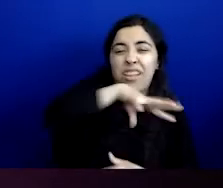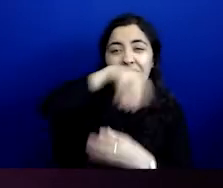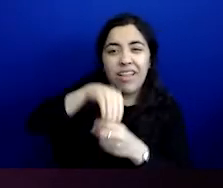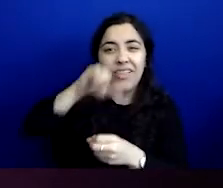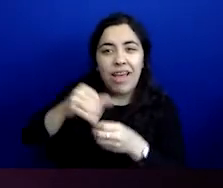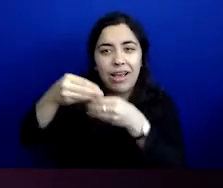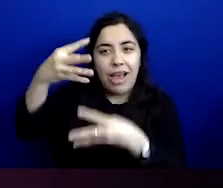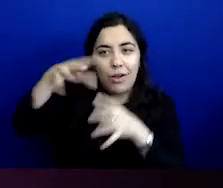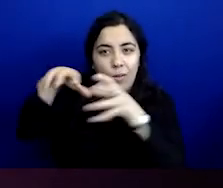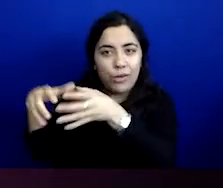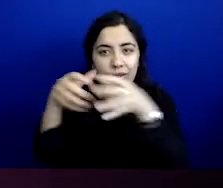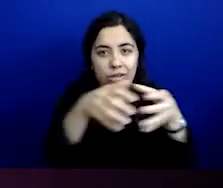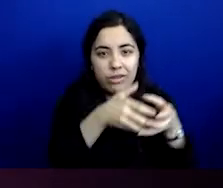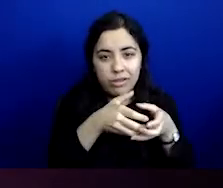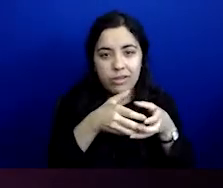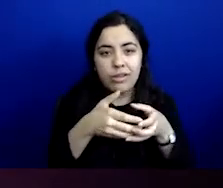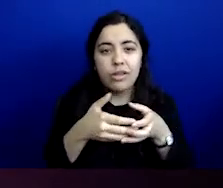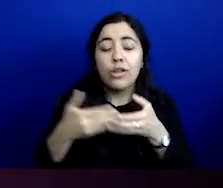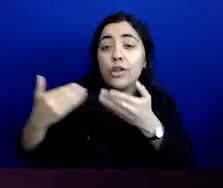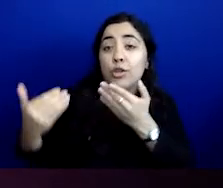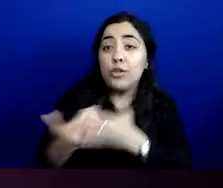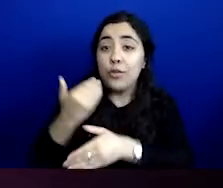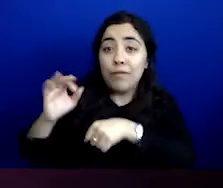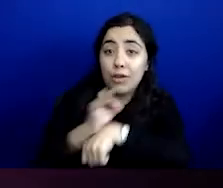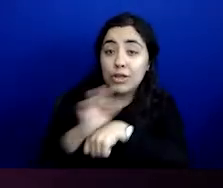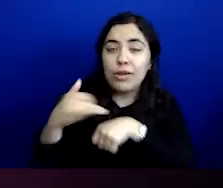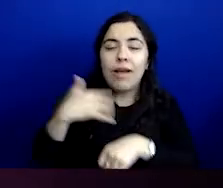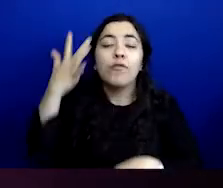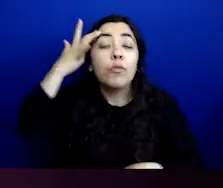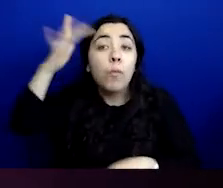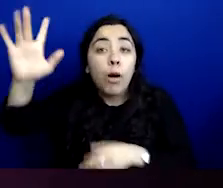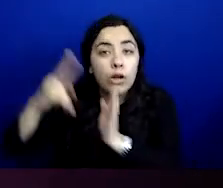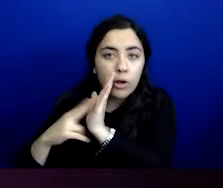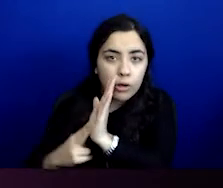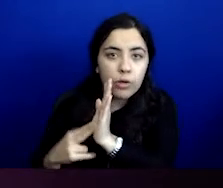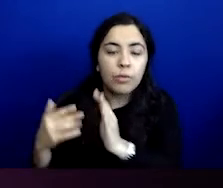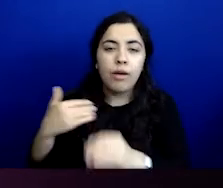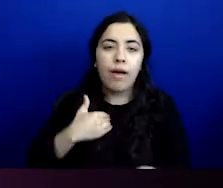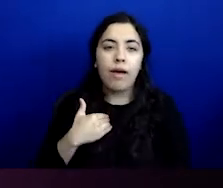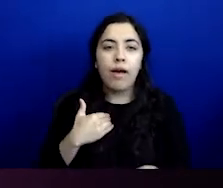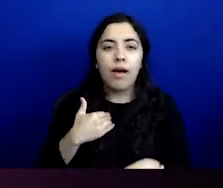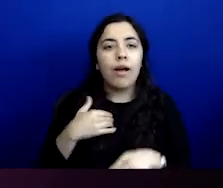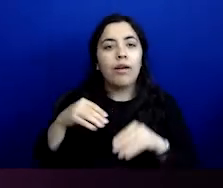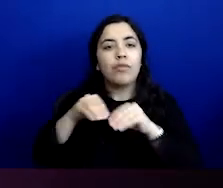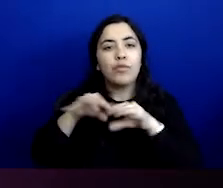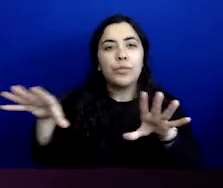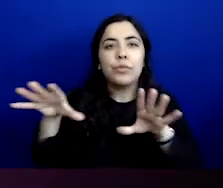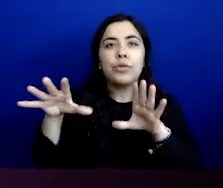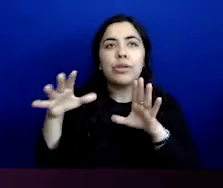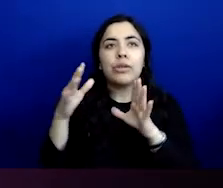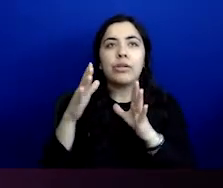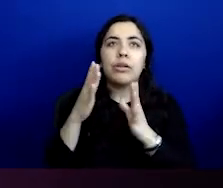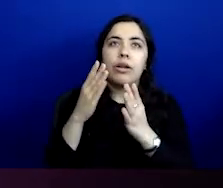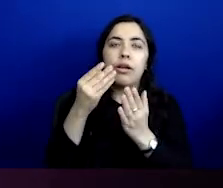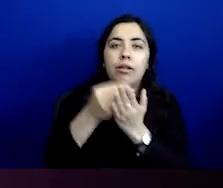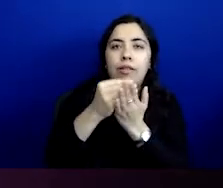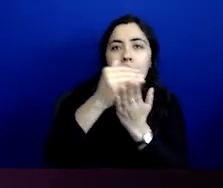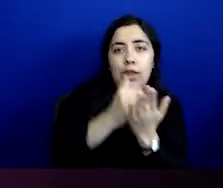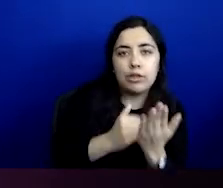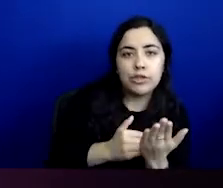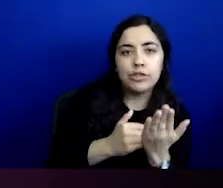enable these new pieces of functionality, we have smart contracts, we have these distributed ledger technologies that have been enabled